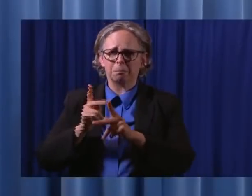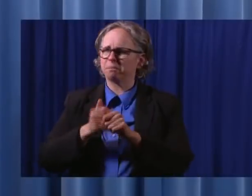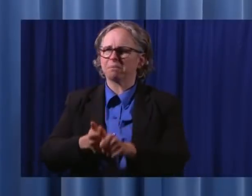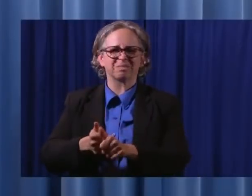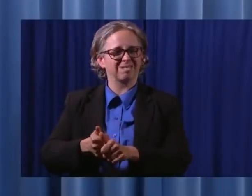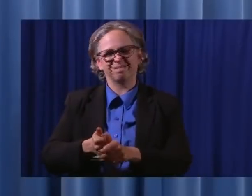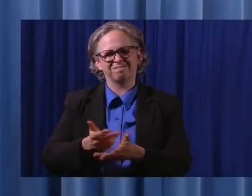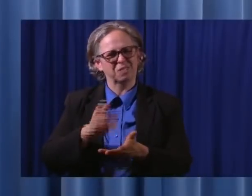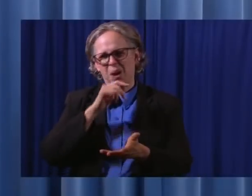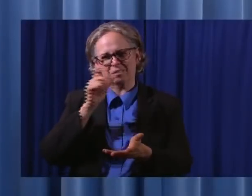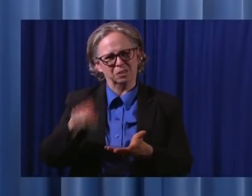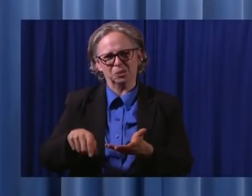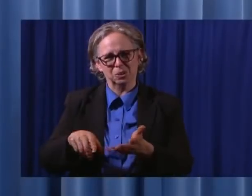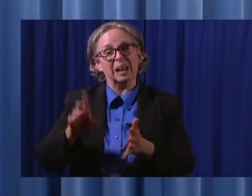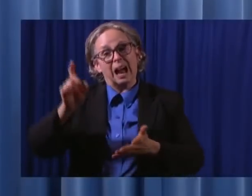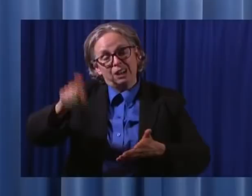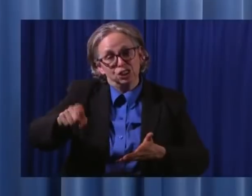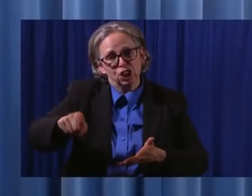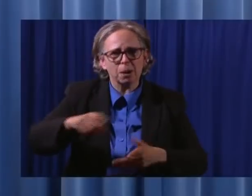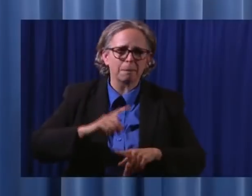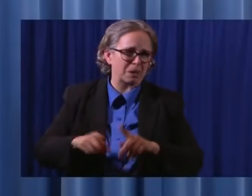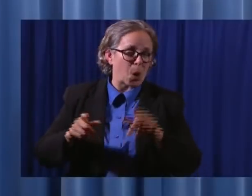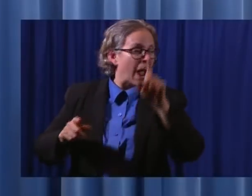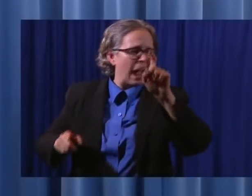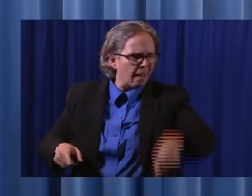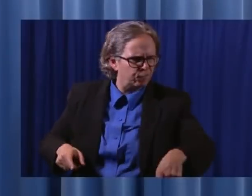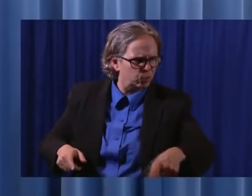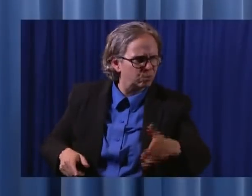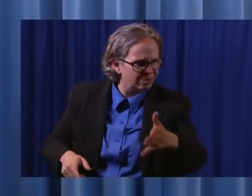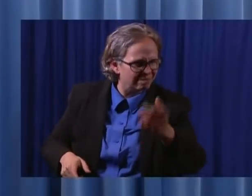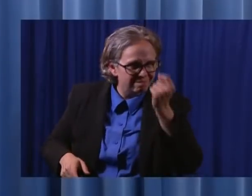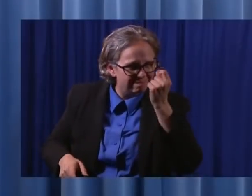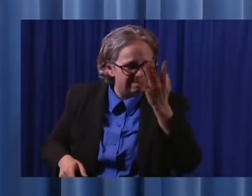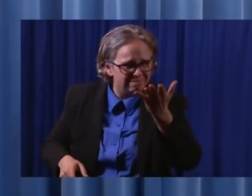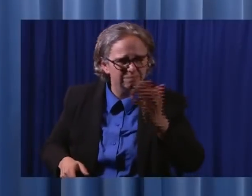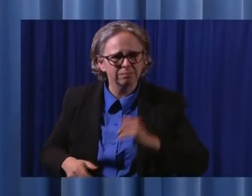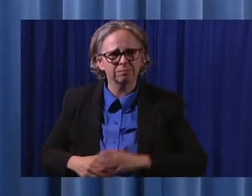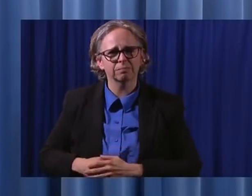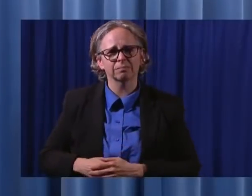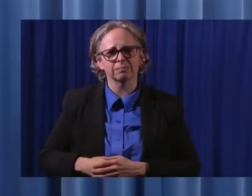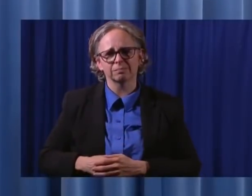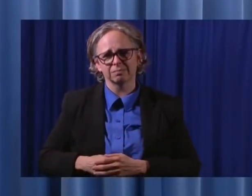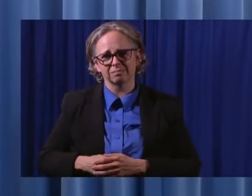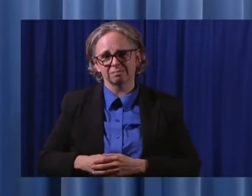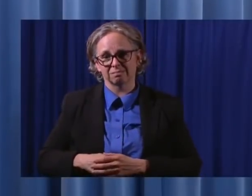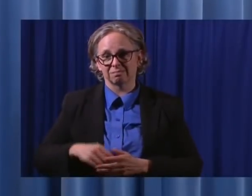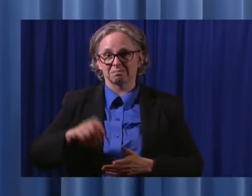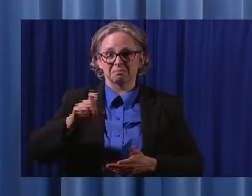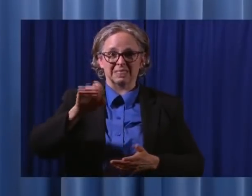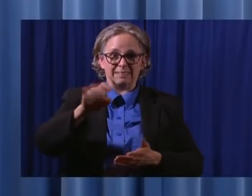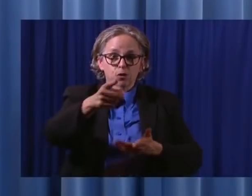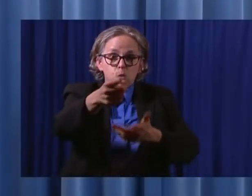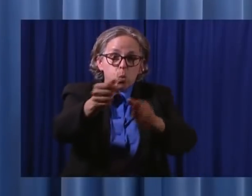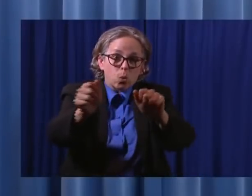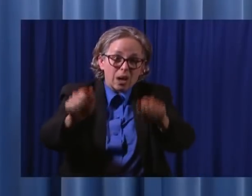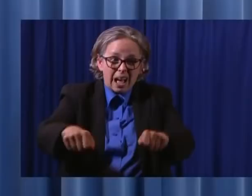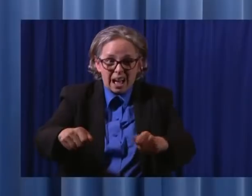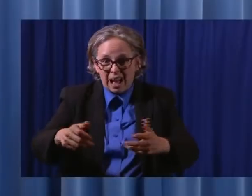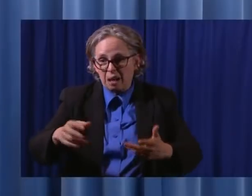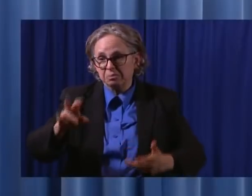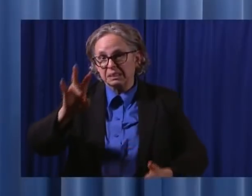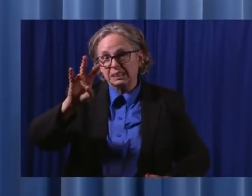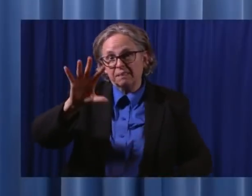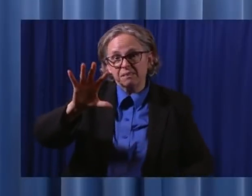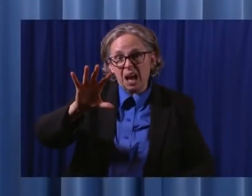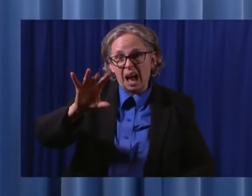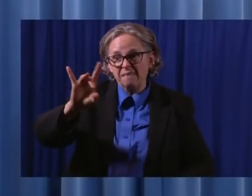like it. We don't need 100% people not wearing or wearing a mask. We'd like it. But if we can